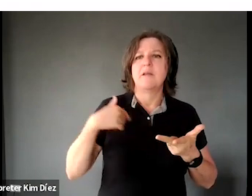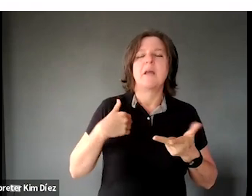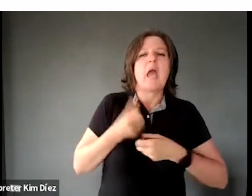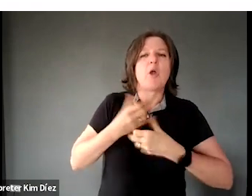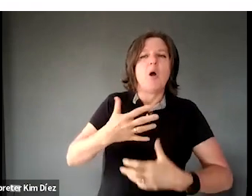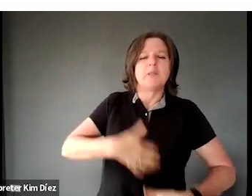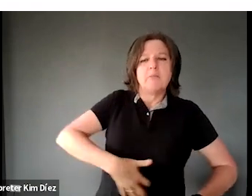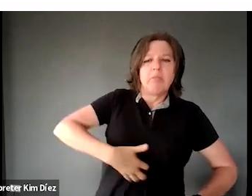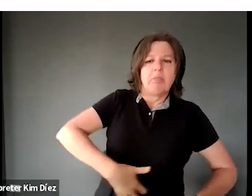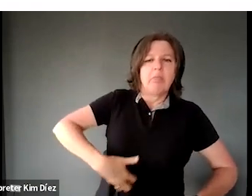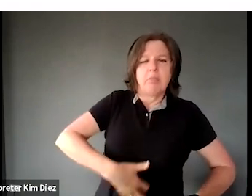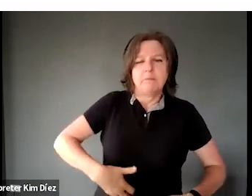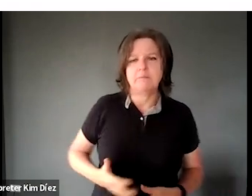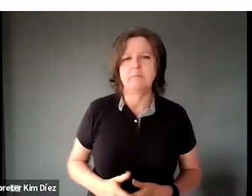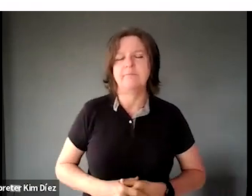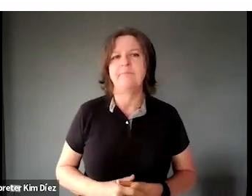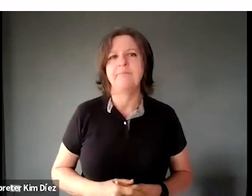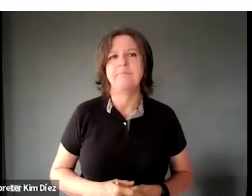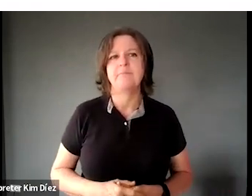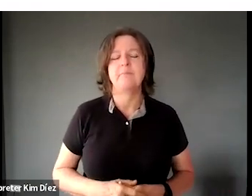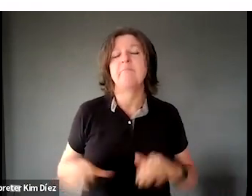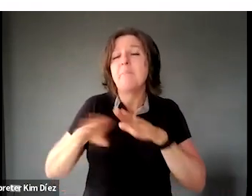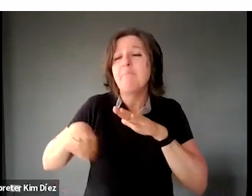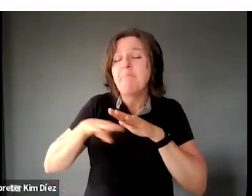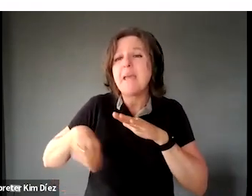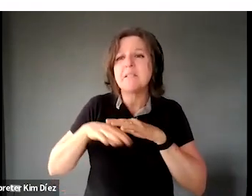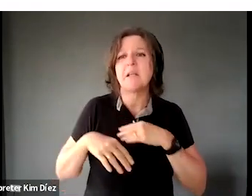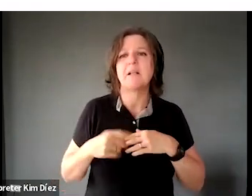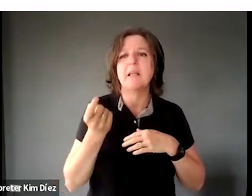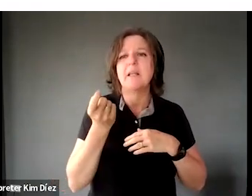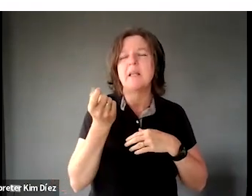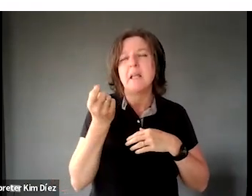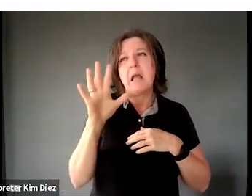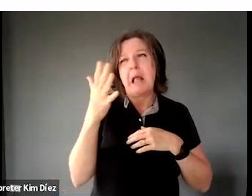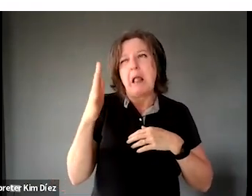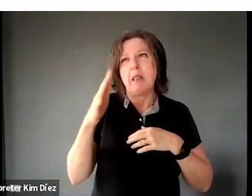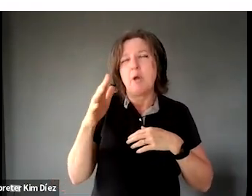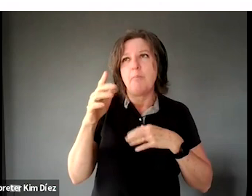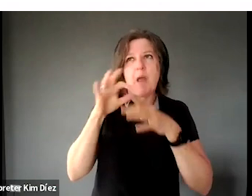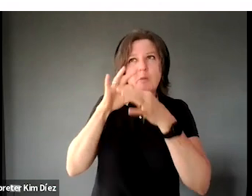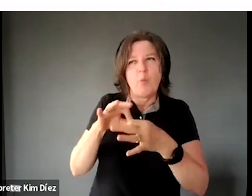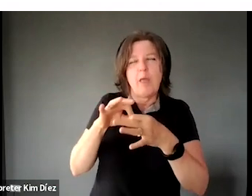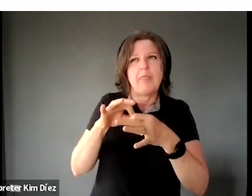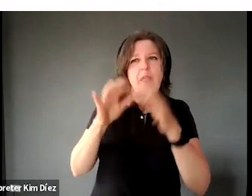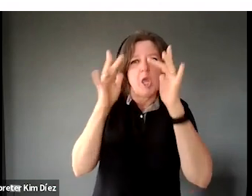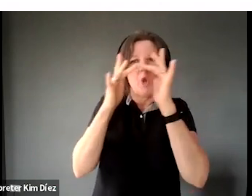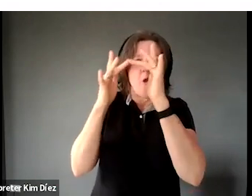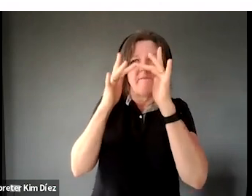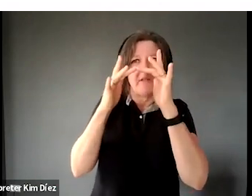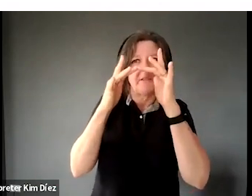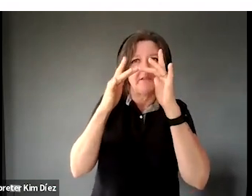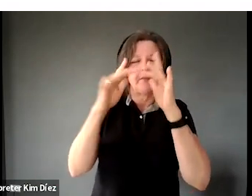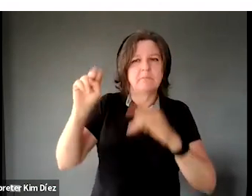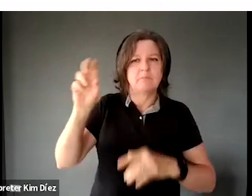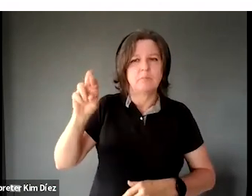as as well as stomach irritation and also the nervous system,